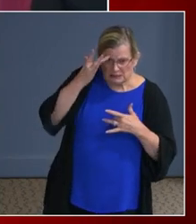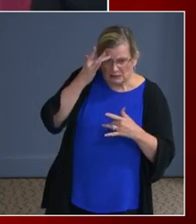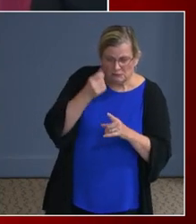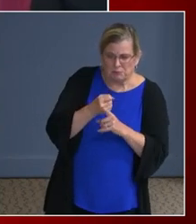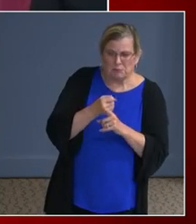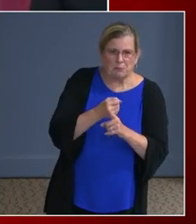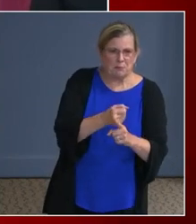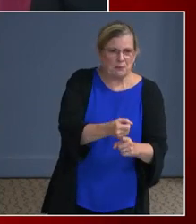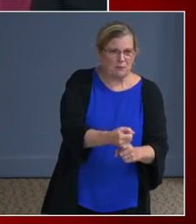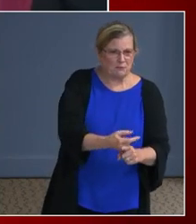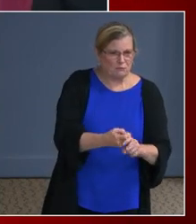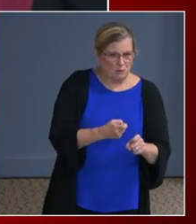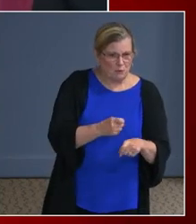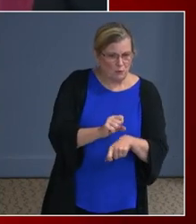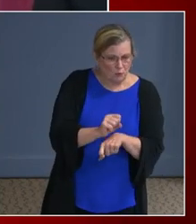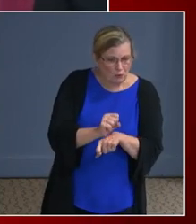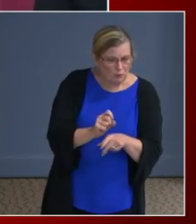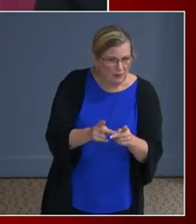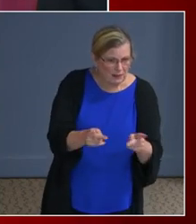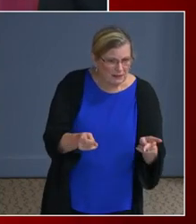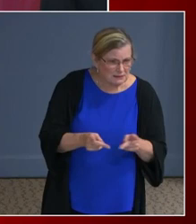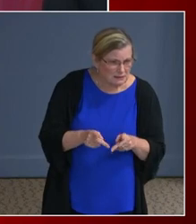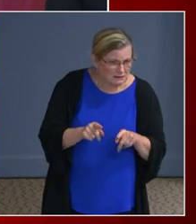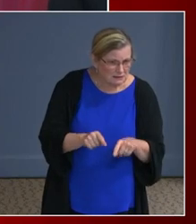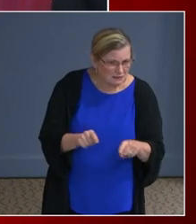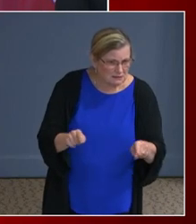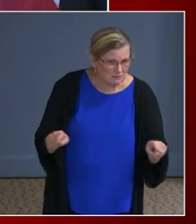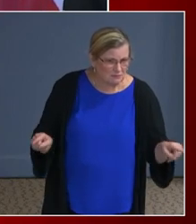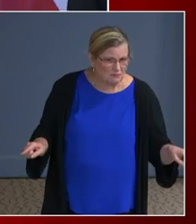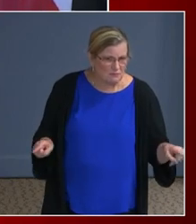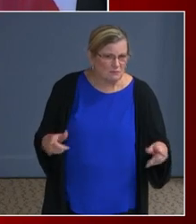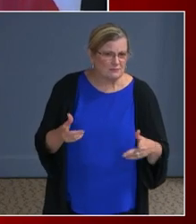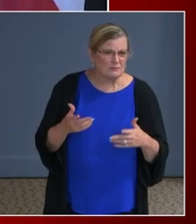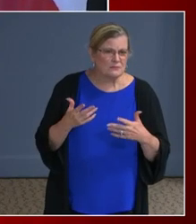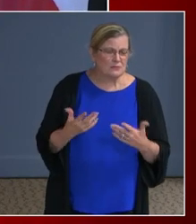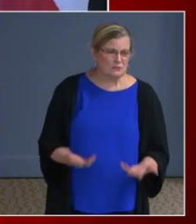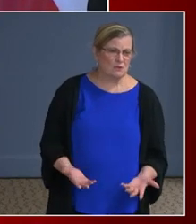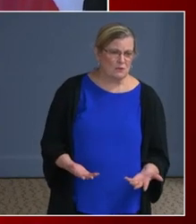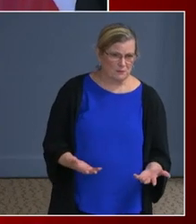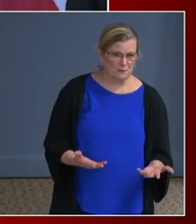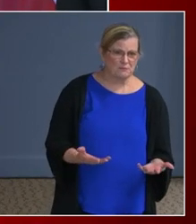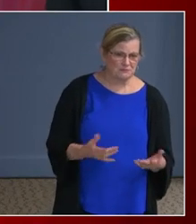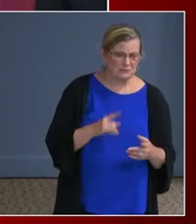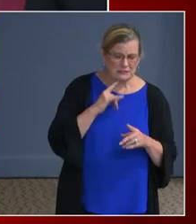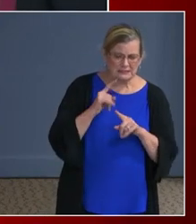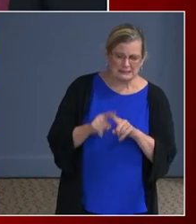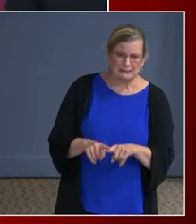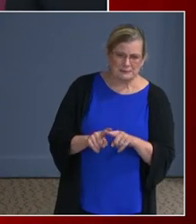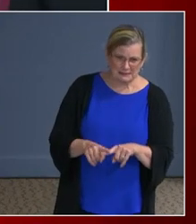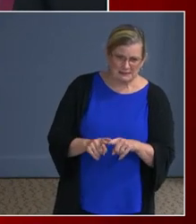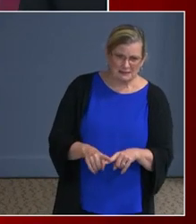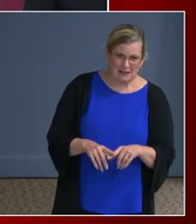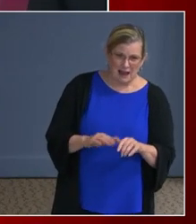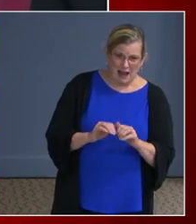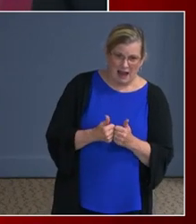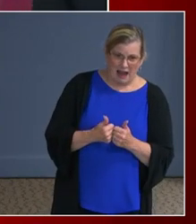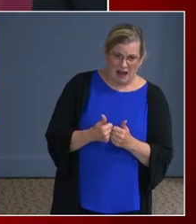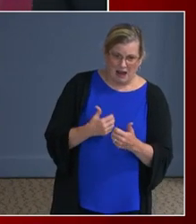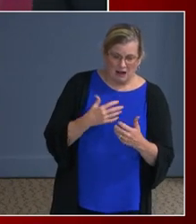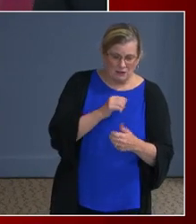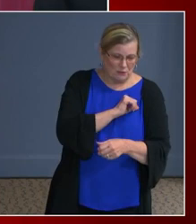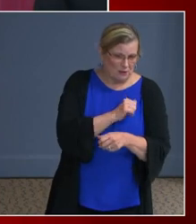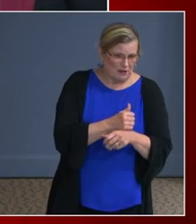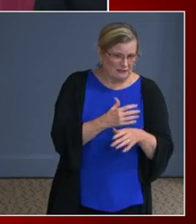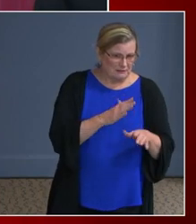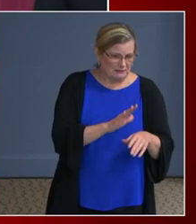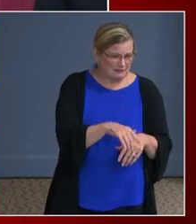while they were in the workplace. So it depends on how health authorities or states are reporting what's